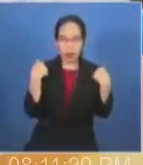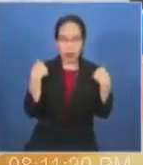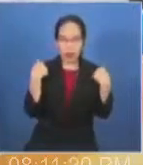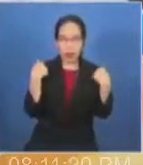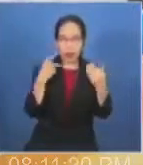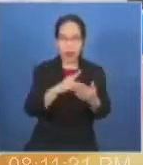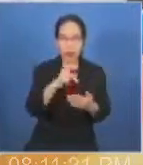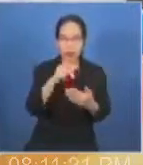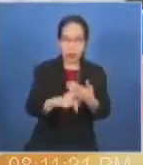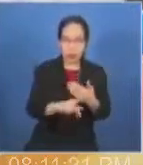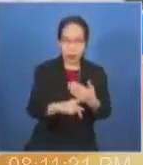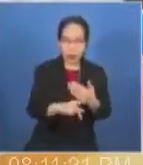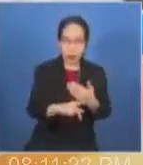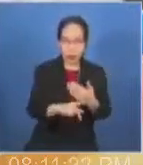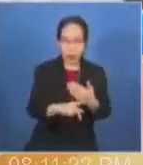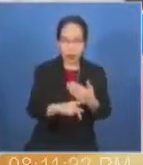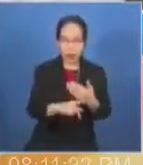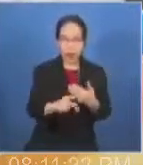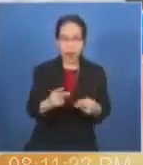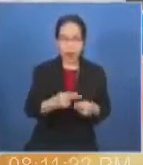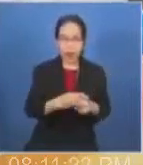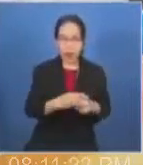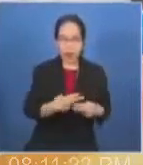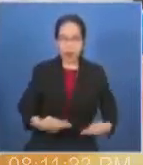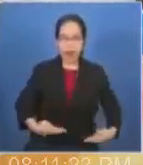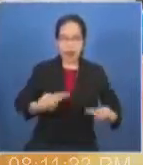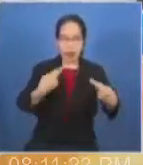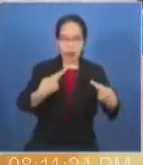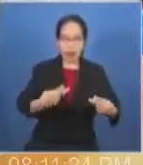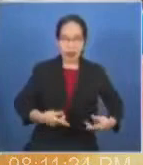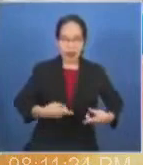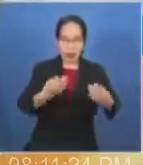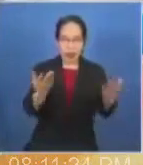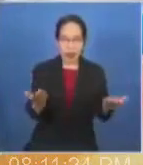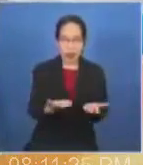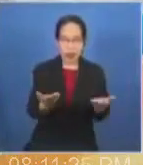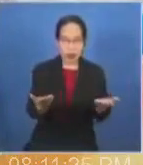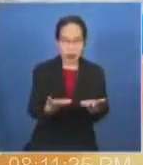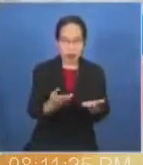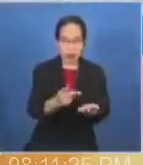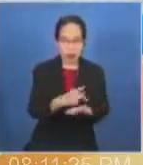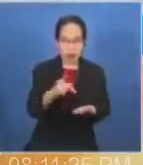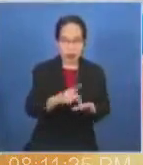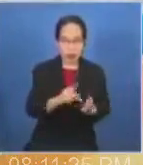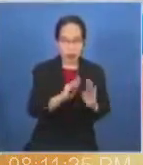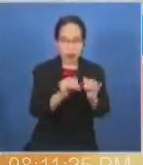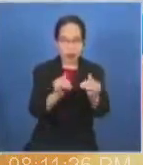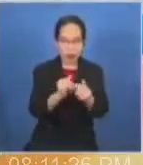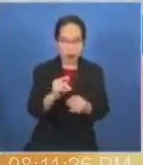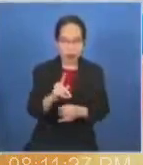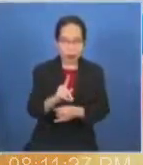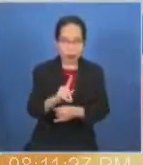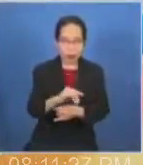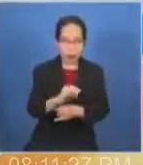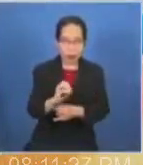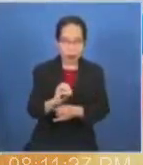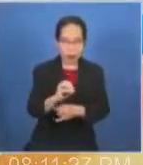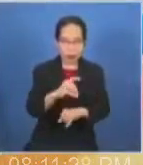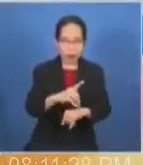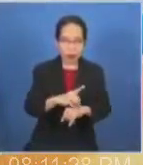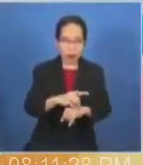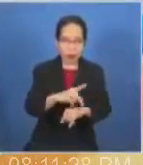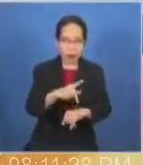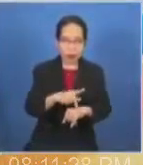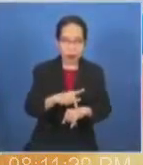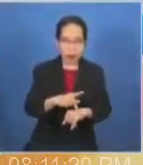we had a short program for some of the residents living in Barangay Pio del